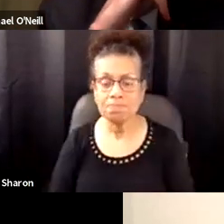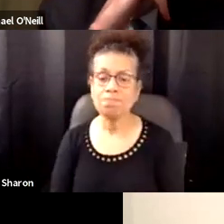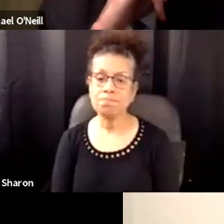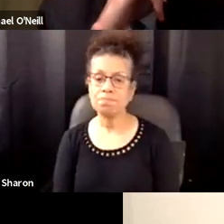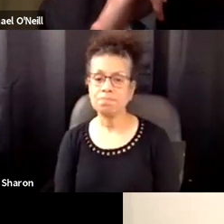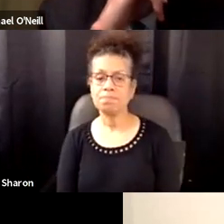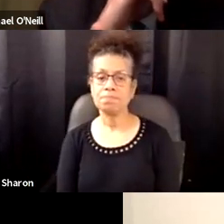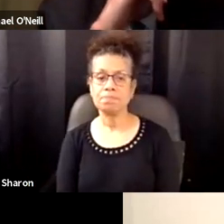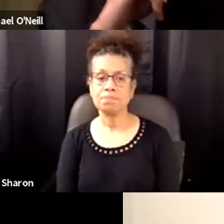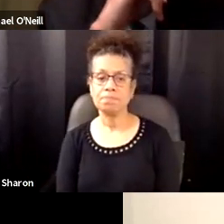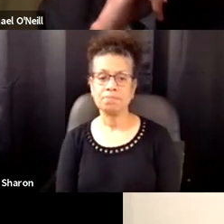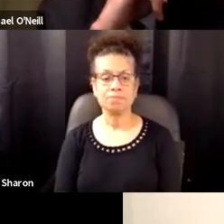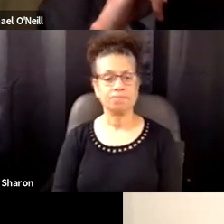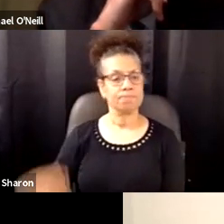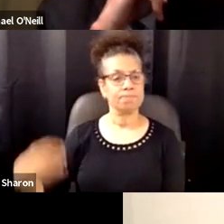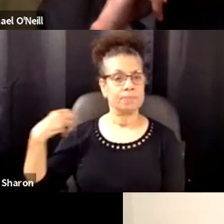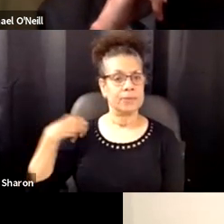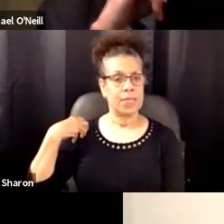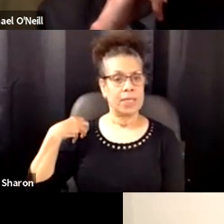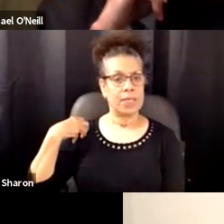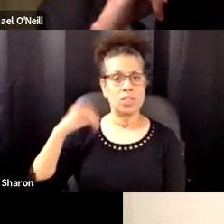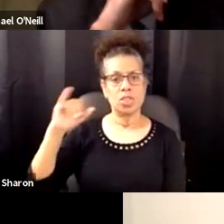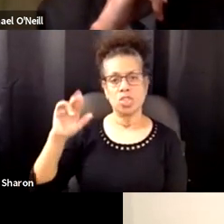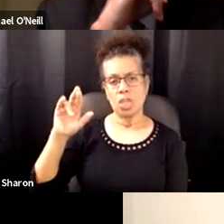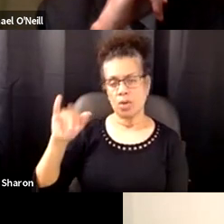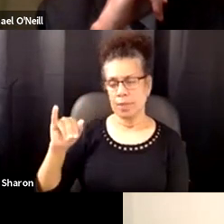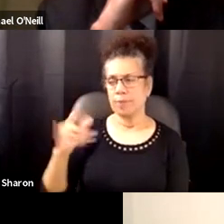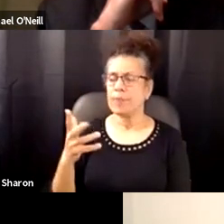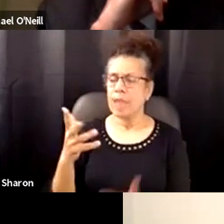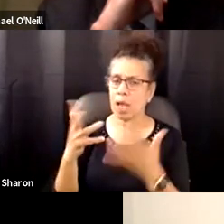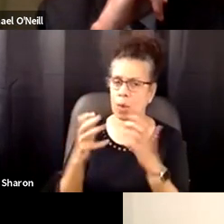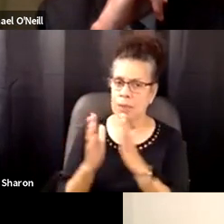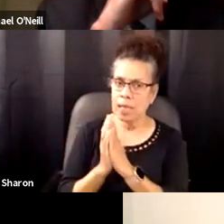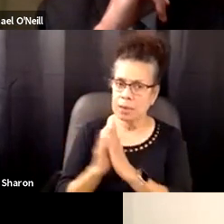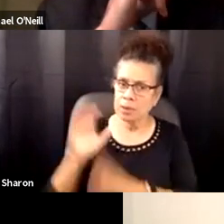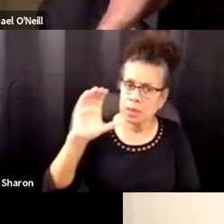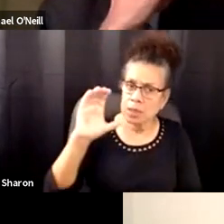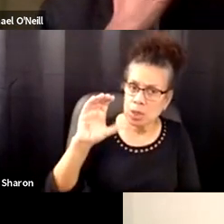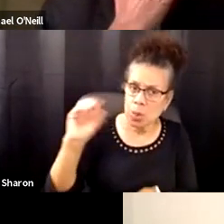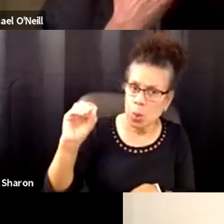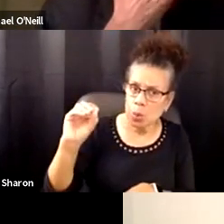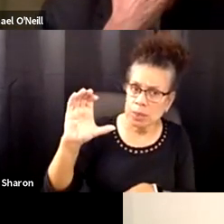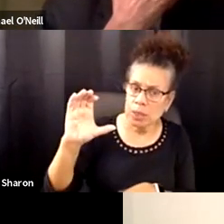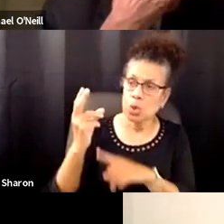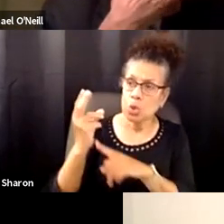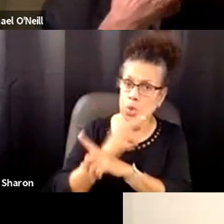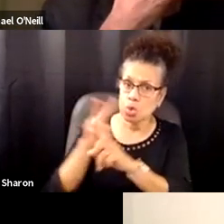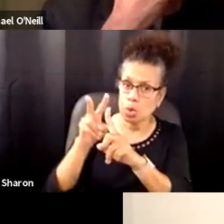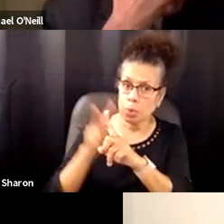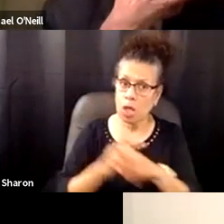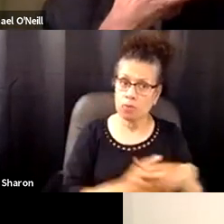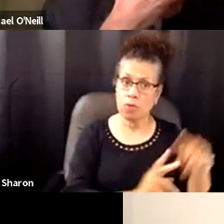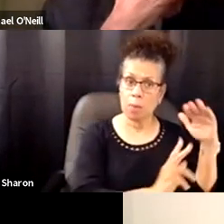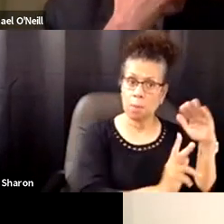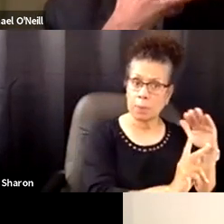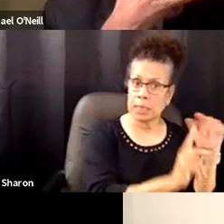thank you i just have a question for clarification is the code of con conduct used across all grade levels or